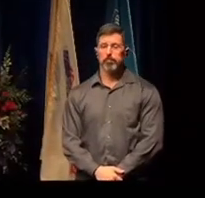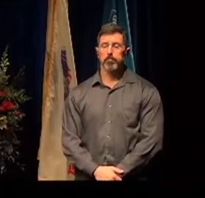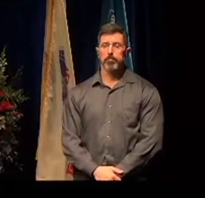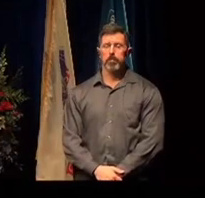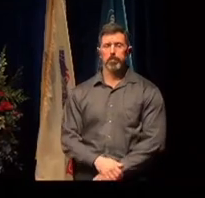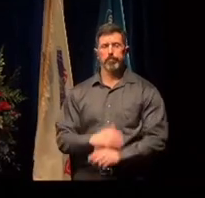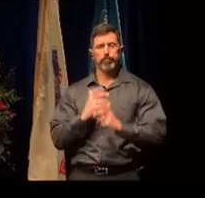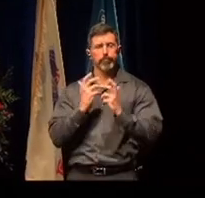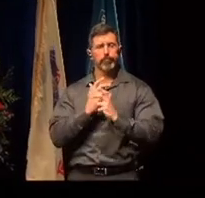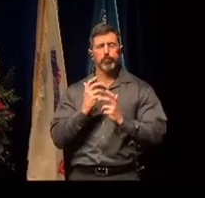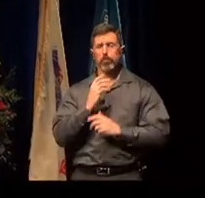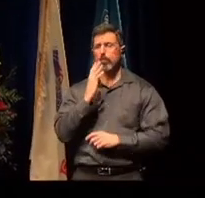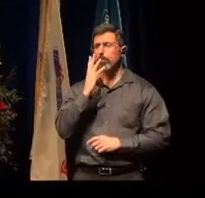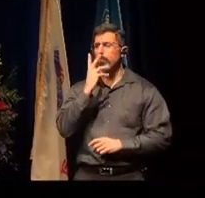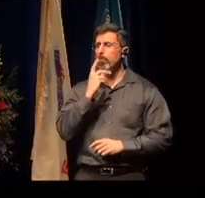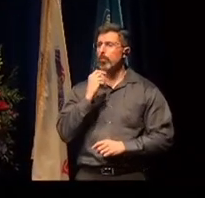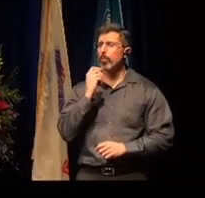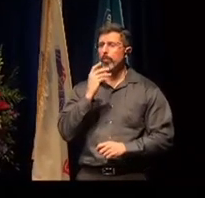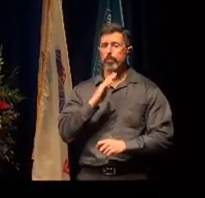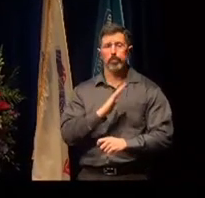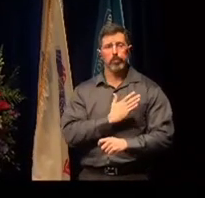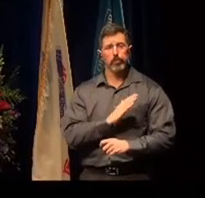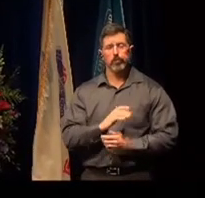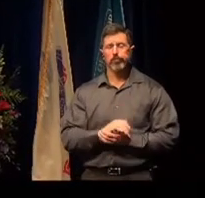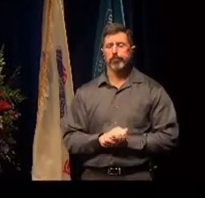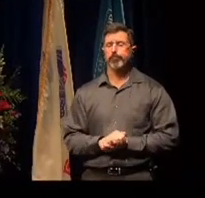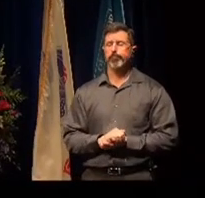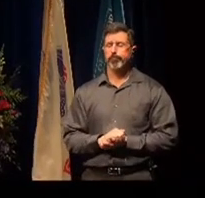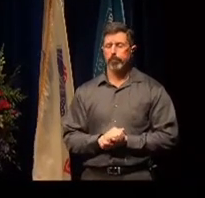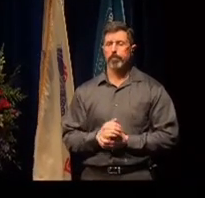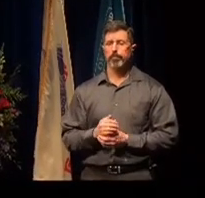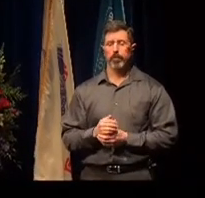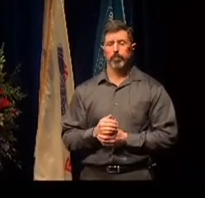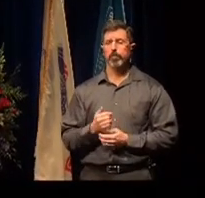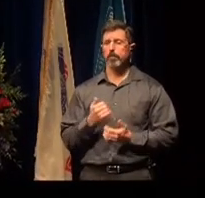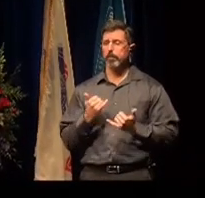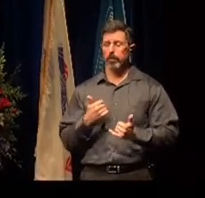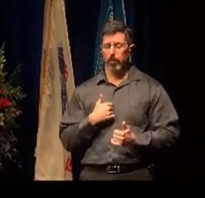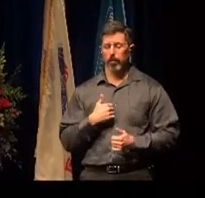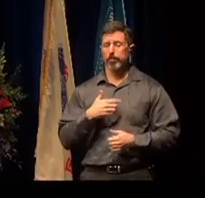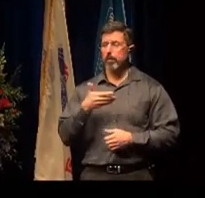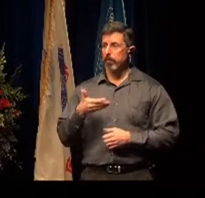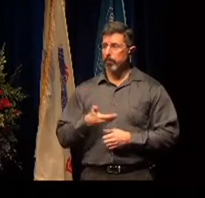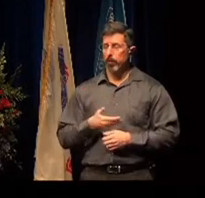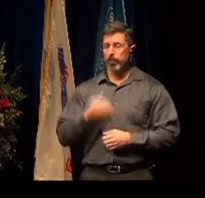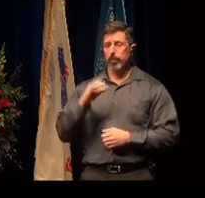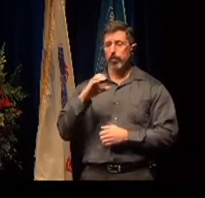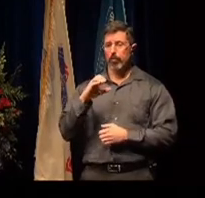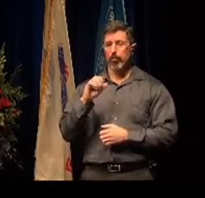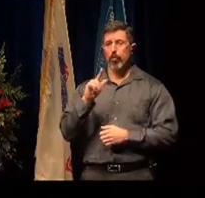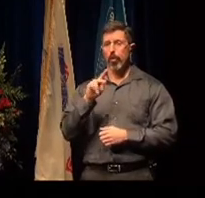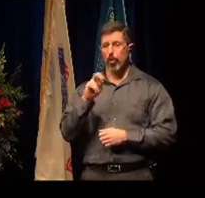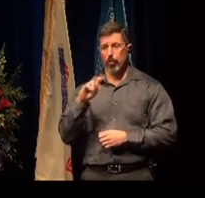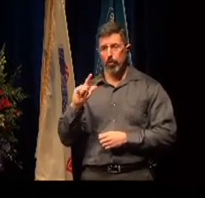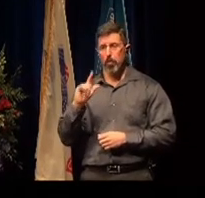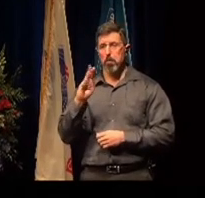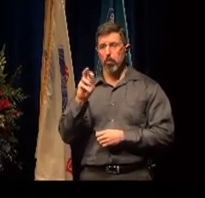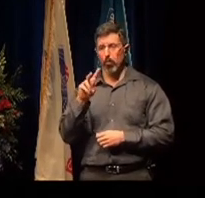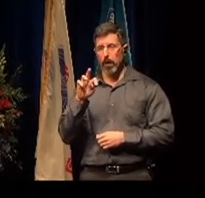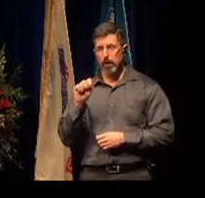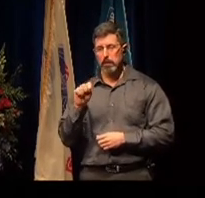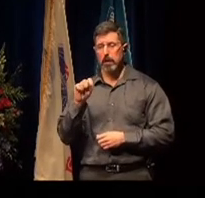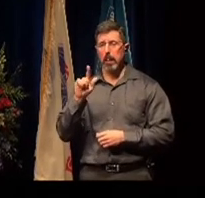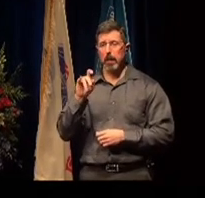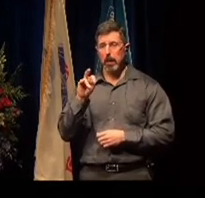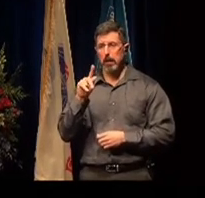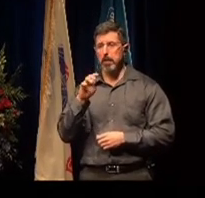Beautiful song and reminder for all of us. I would like to invite Colonel Brent Lindemann from the Special Forces to come and join me at this time as he has a